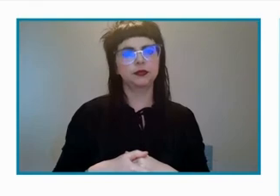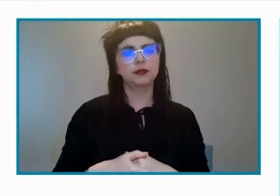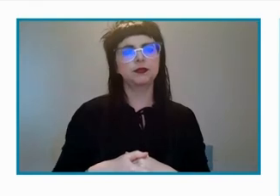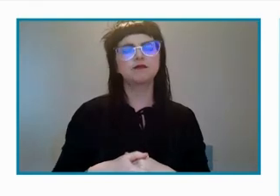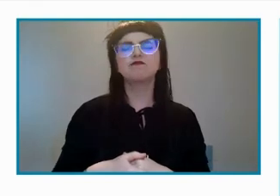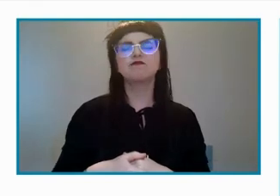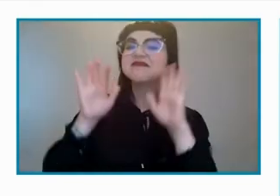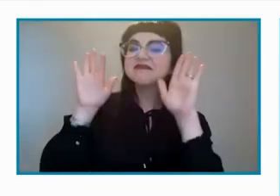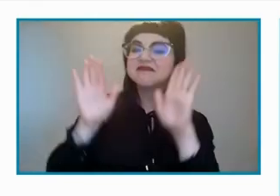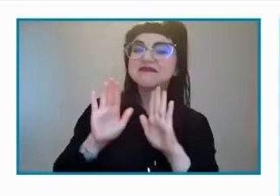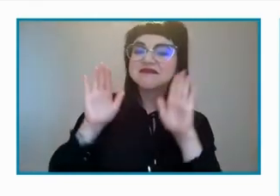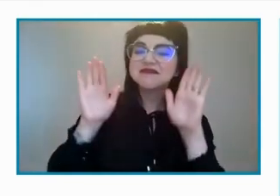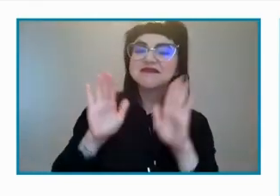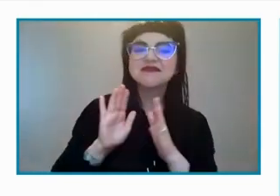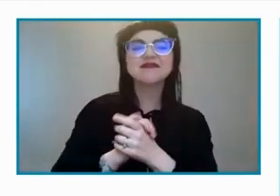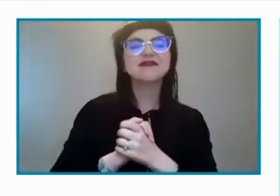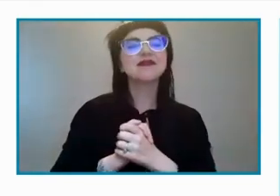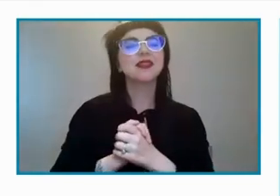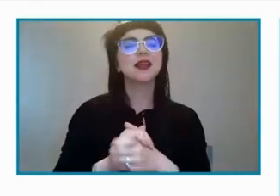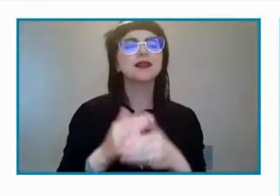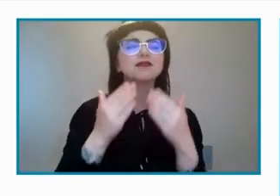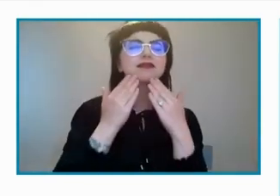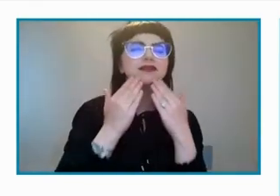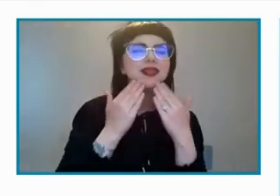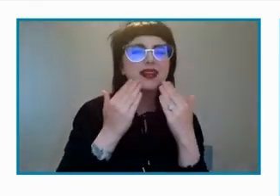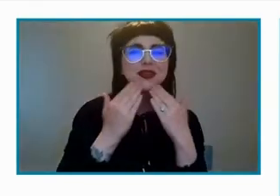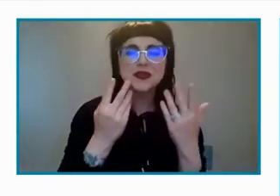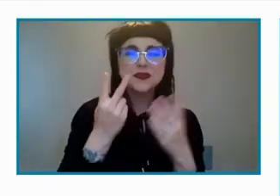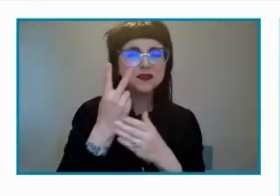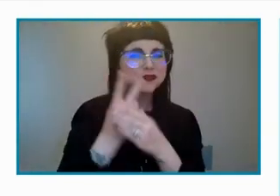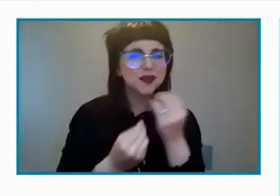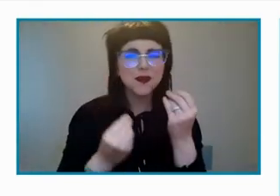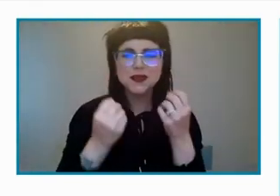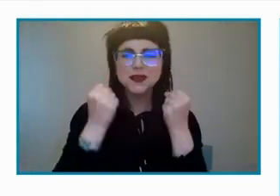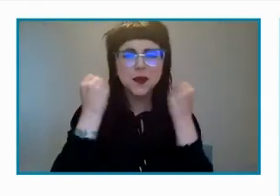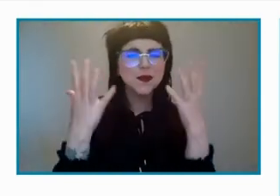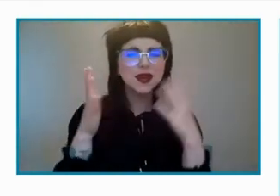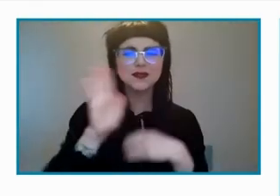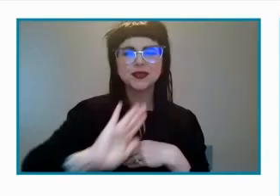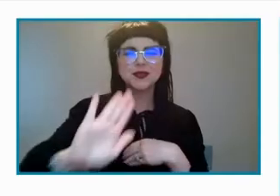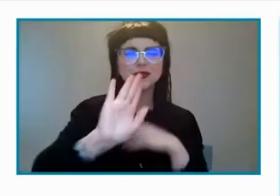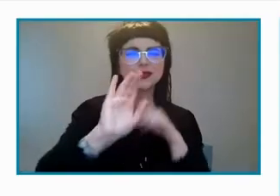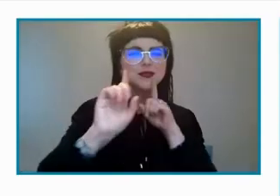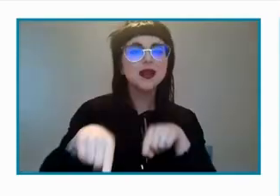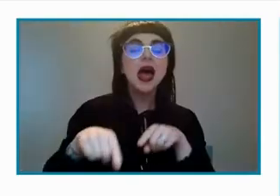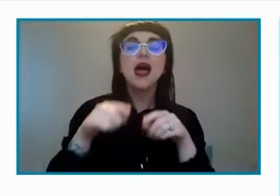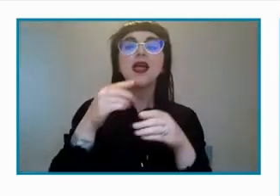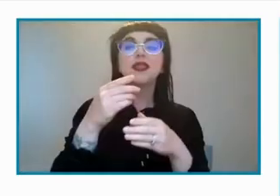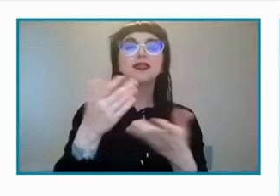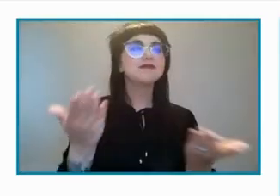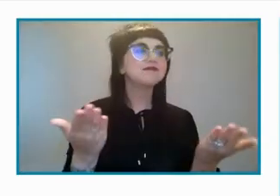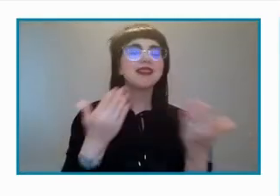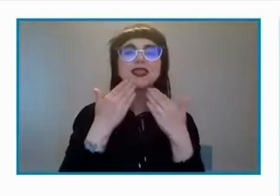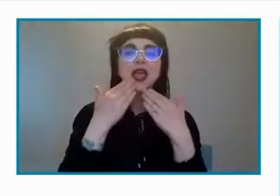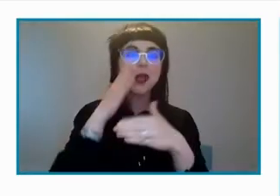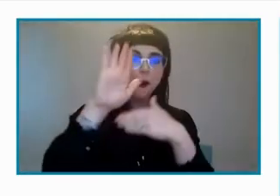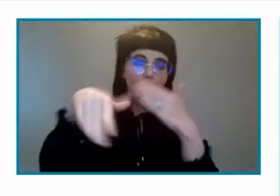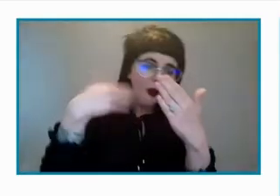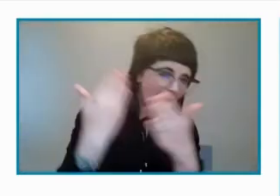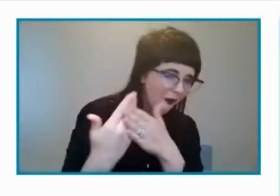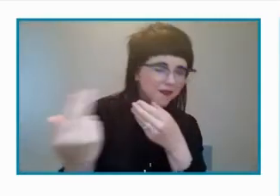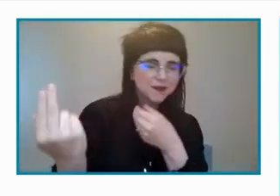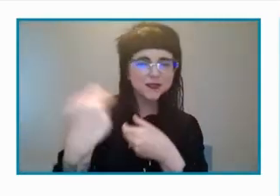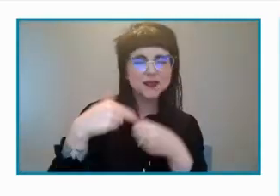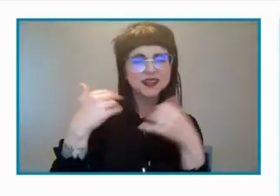Fantastic. Well, thank you both so much for those answers. And thank you all so much for joining us today, with